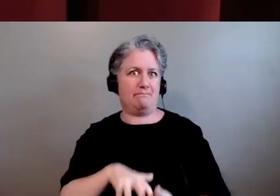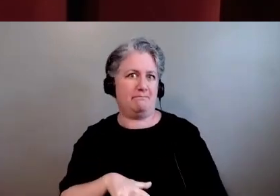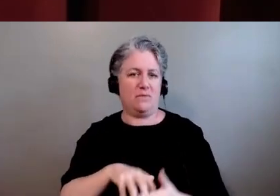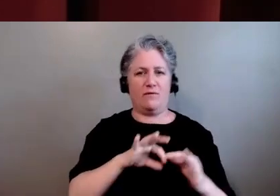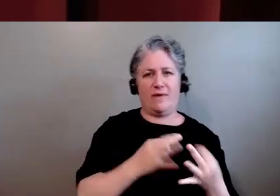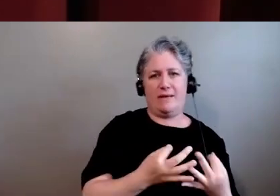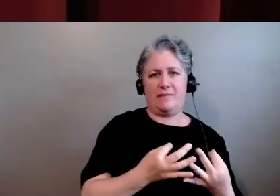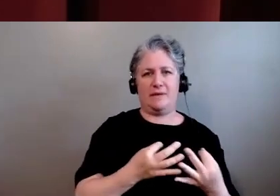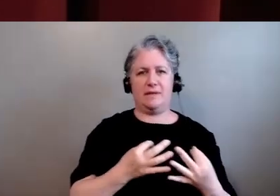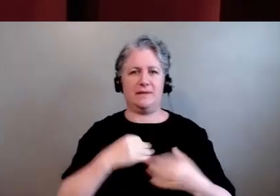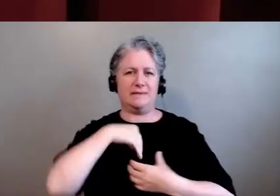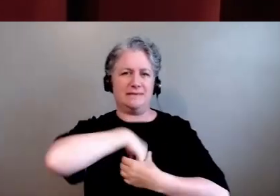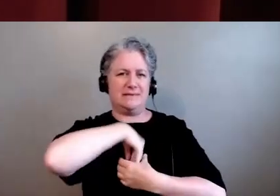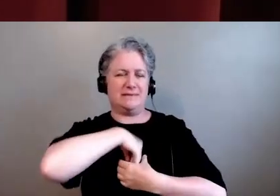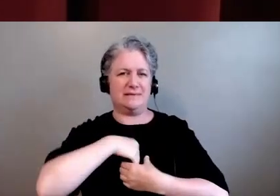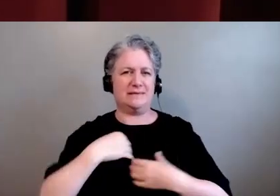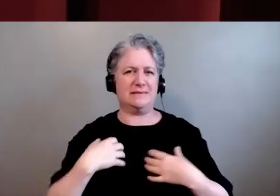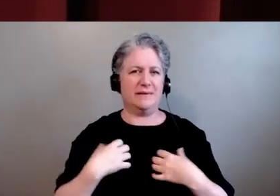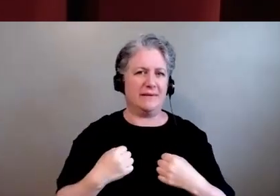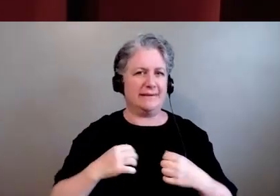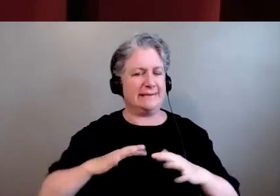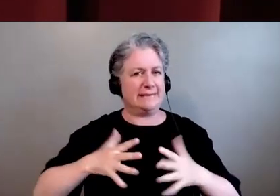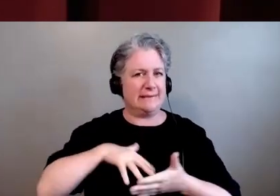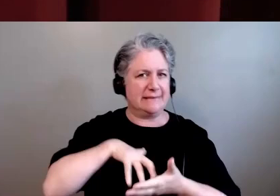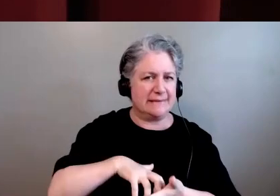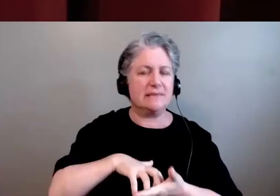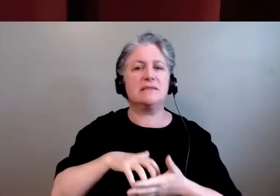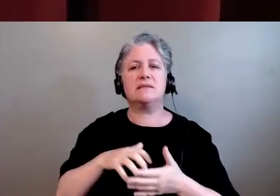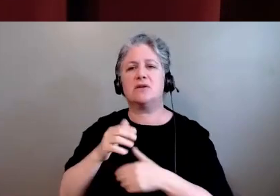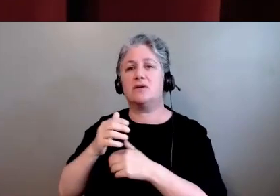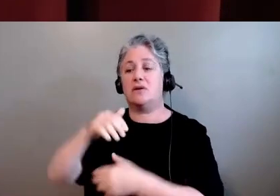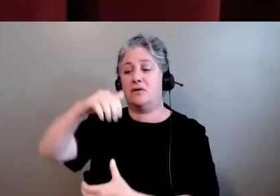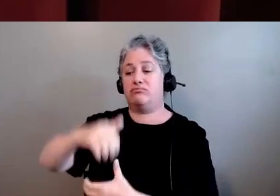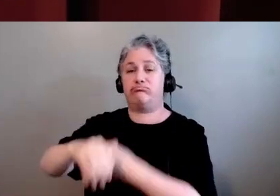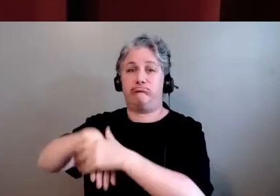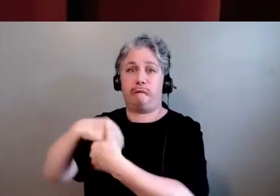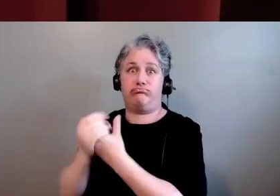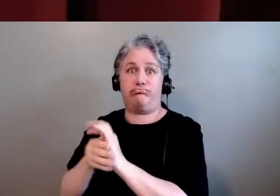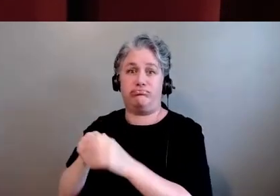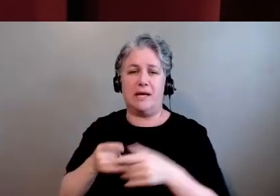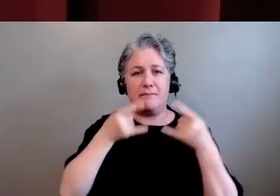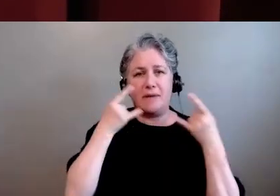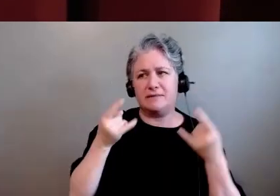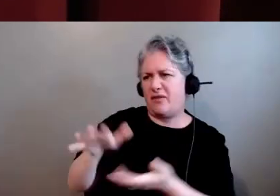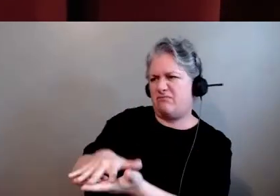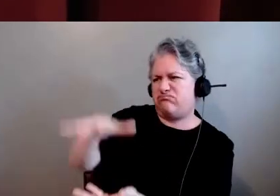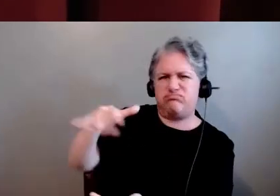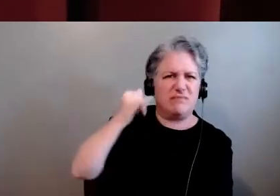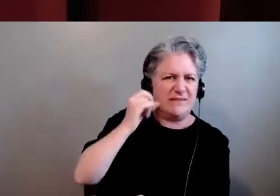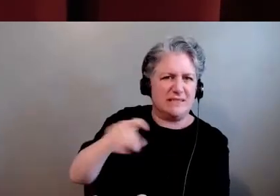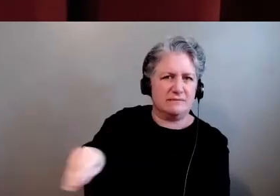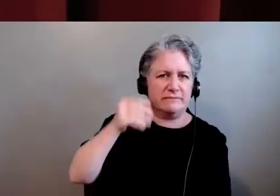are immunocompromised to remain as healthy as possible. You'll find hand sanitizer stations throughout the venue and extra masks if you need them at the